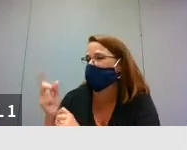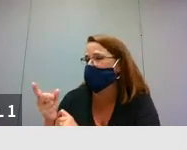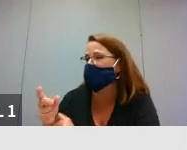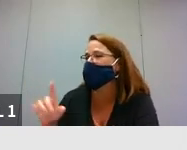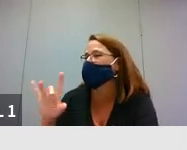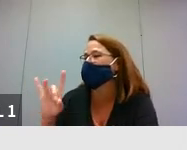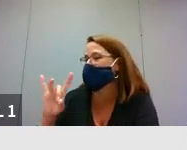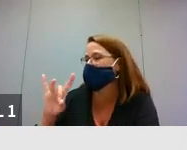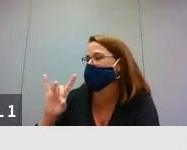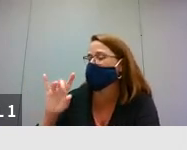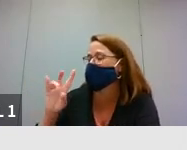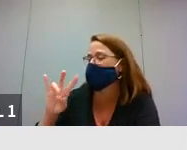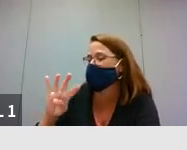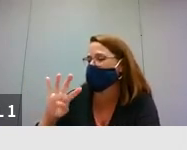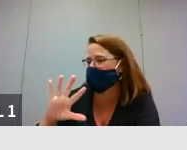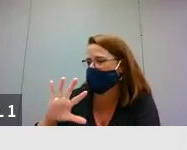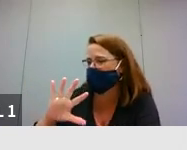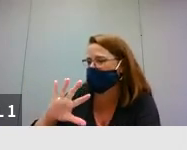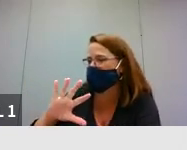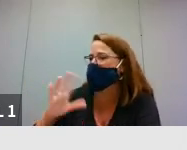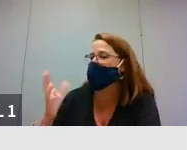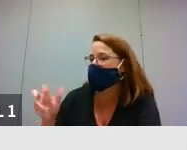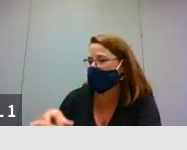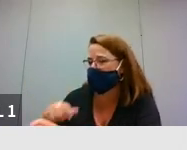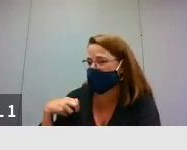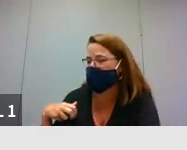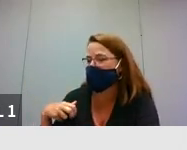Nothing. So,